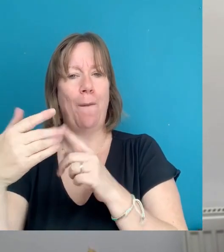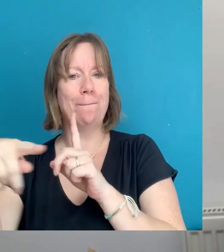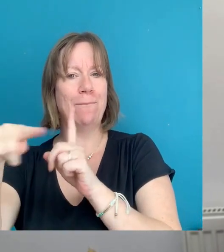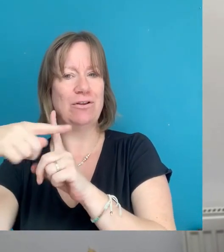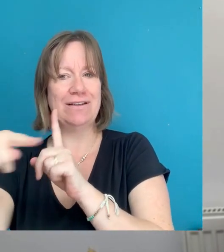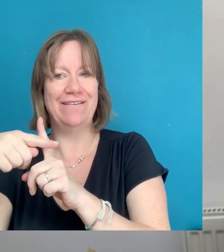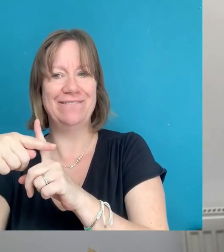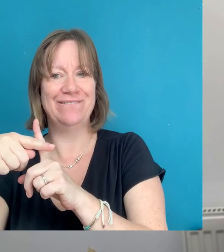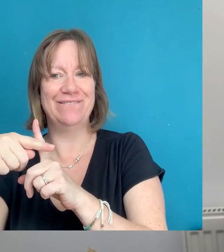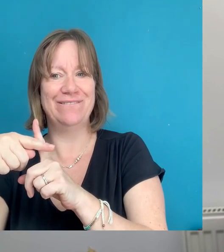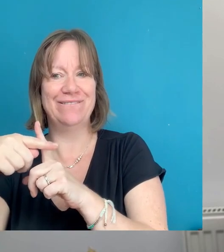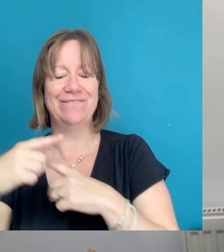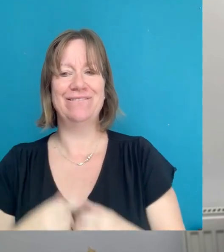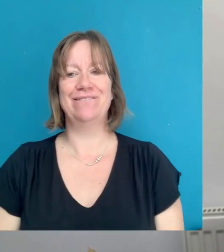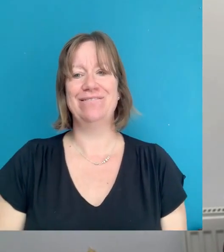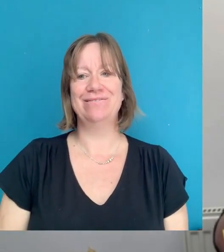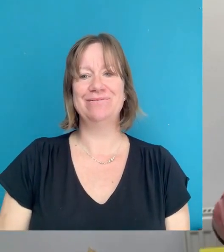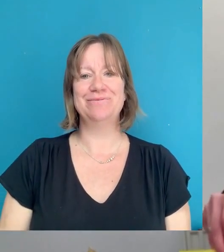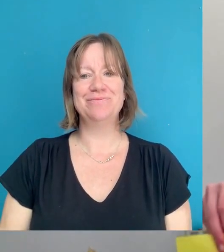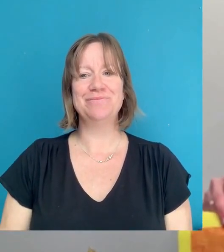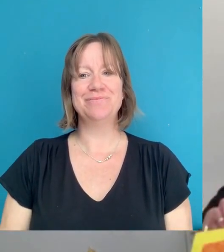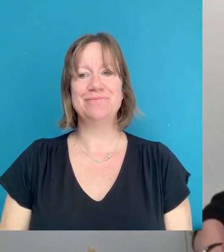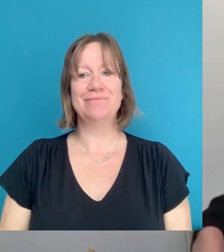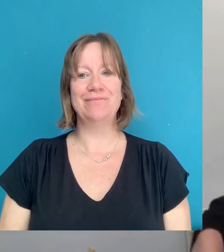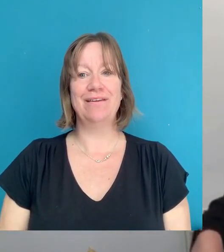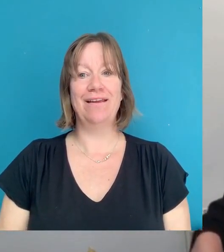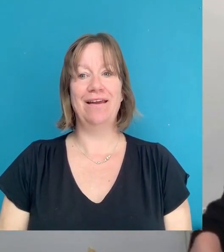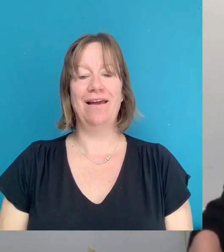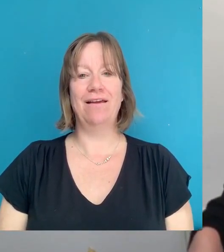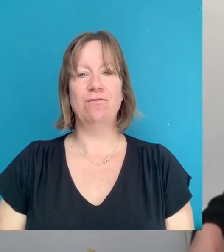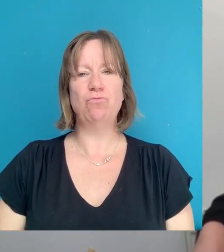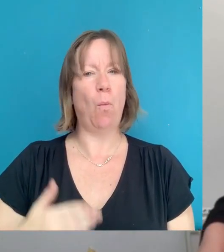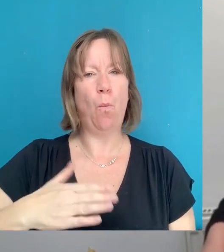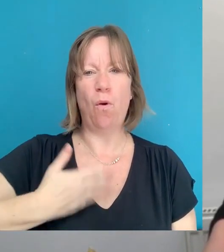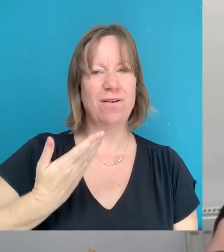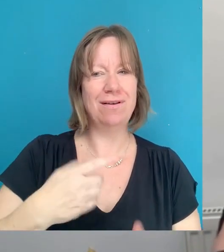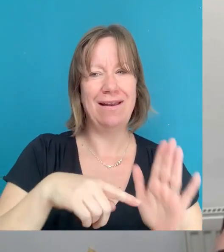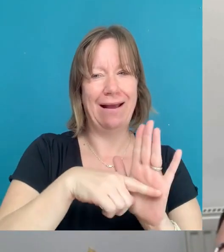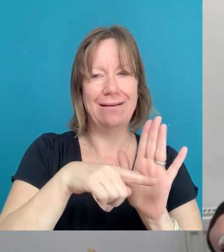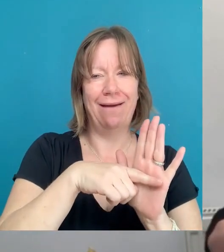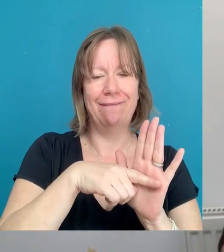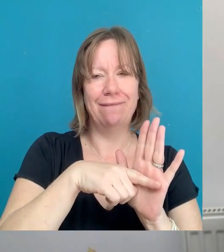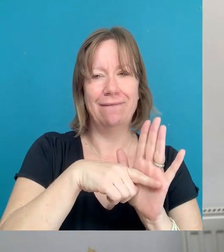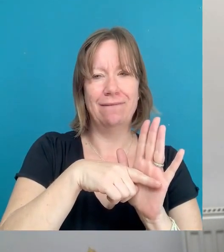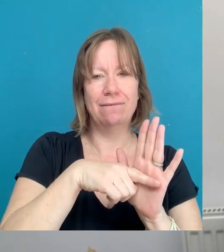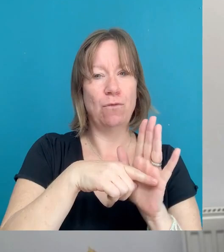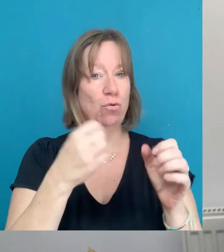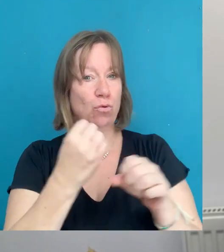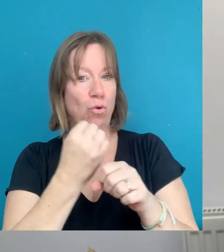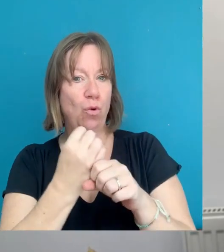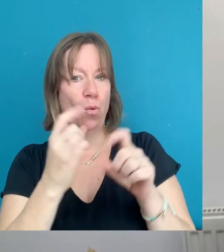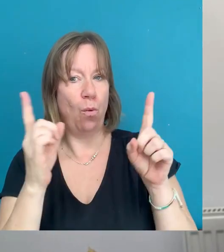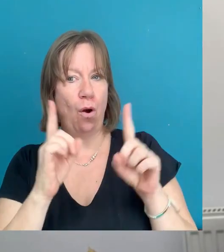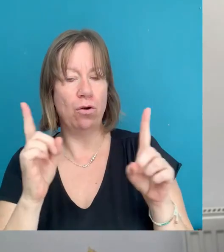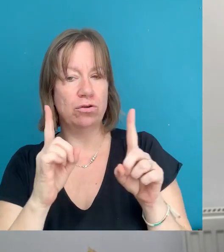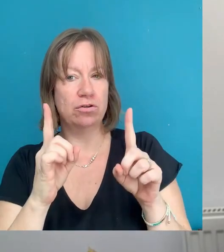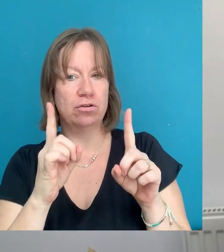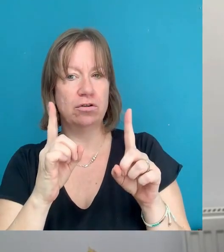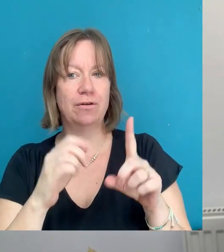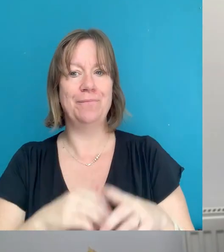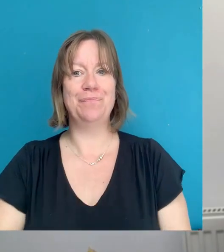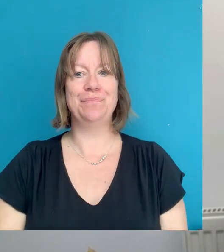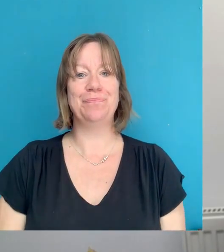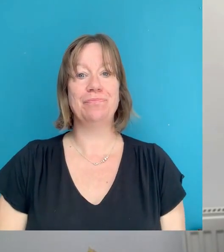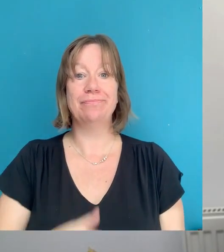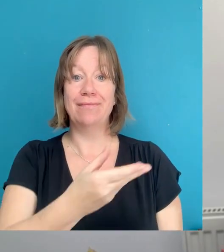one will give you a positive. If you would like there not to be negative there, what you